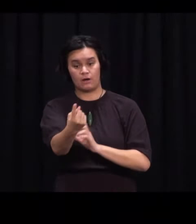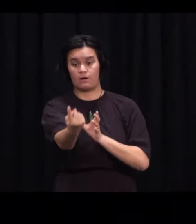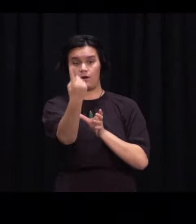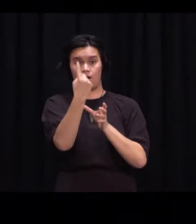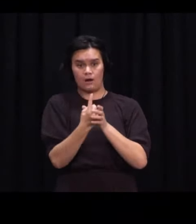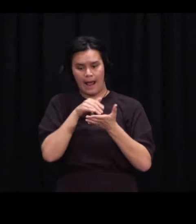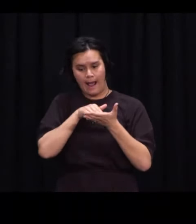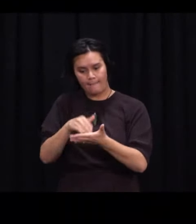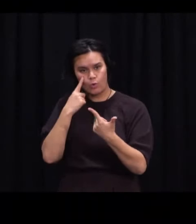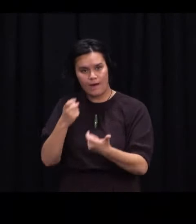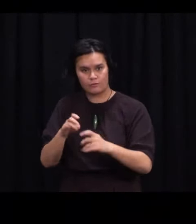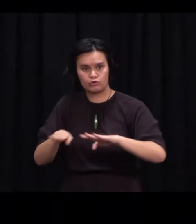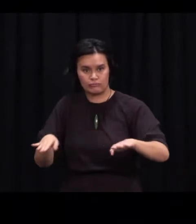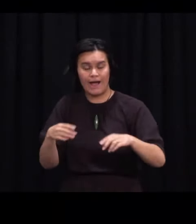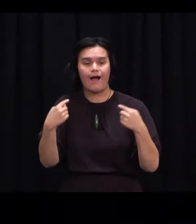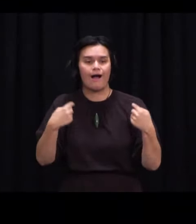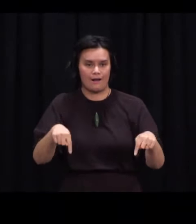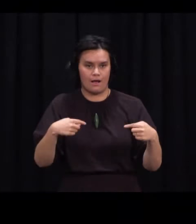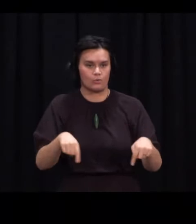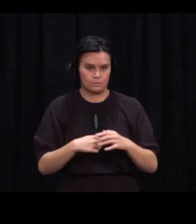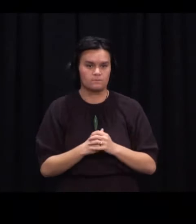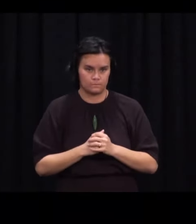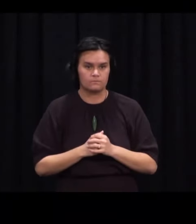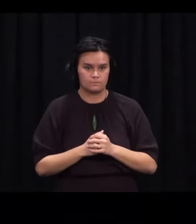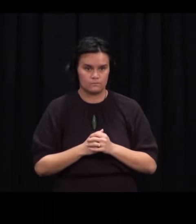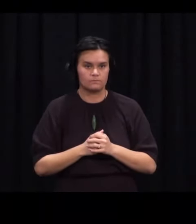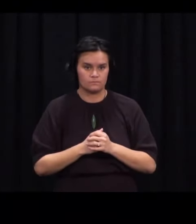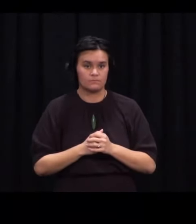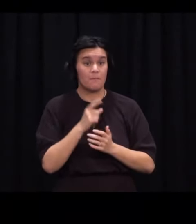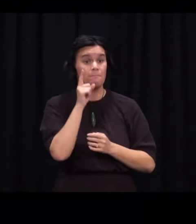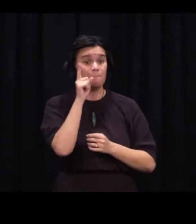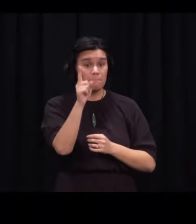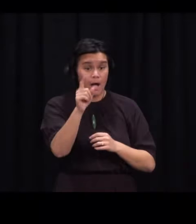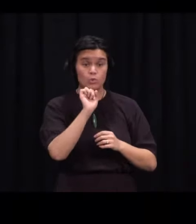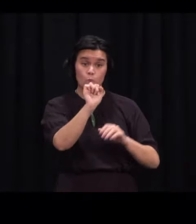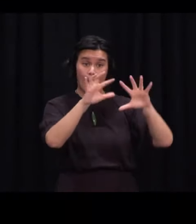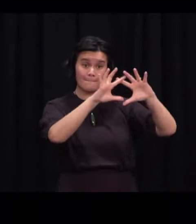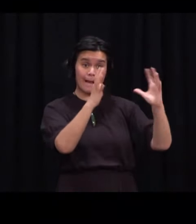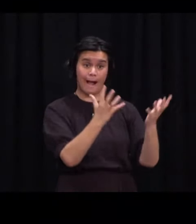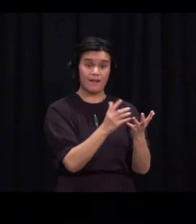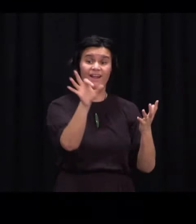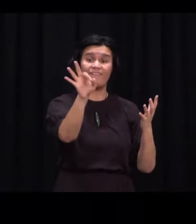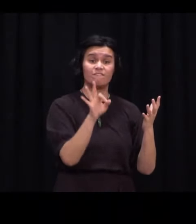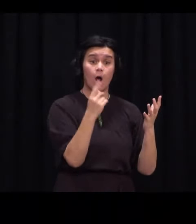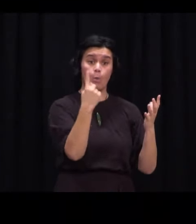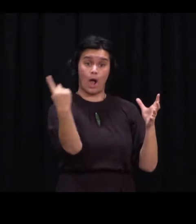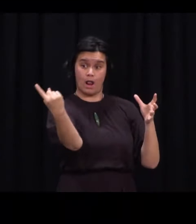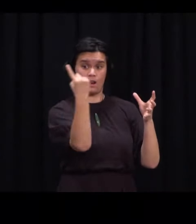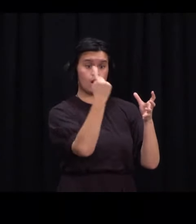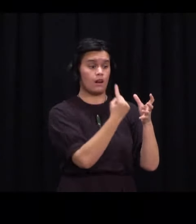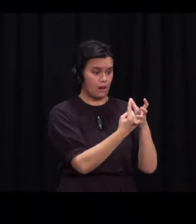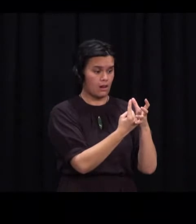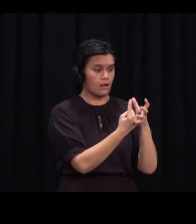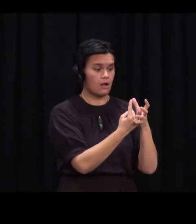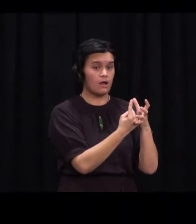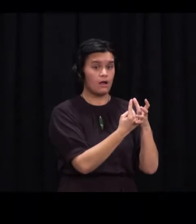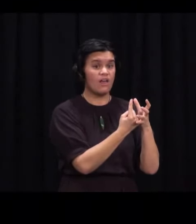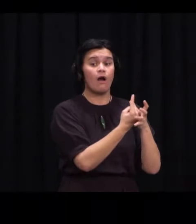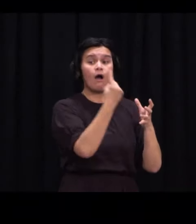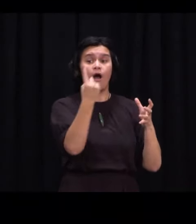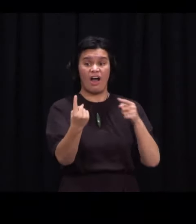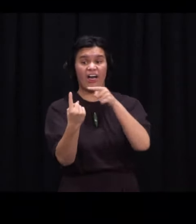extensions here. No matter what, your bubble must remain small and exclusive. These are the